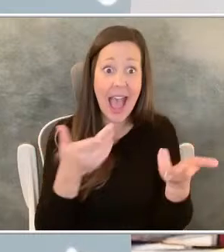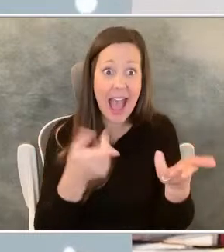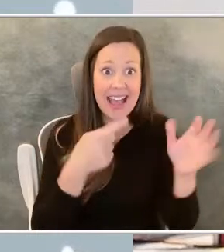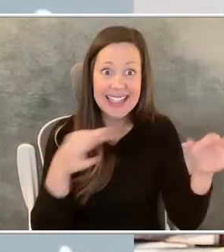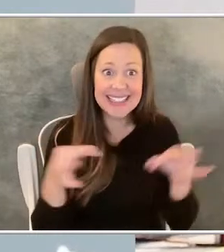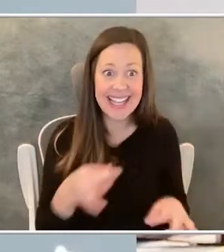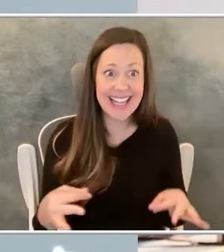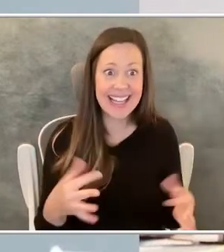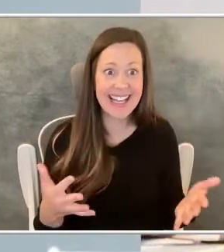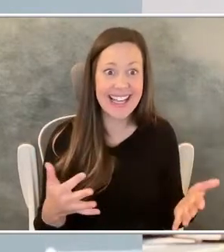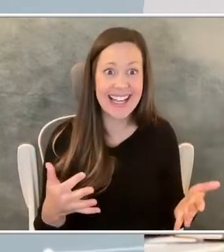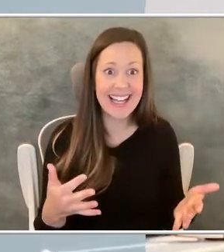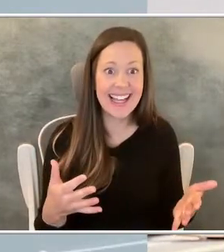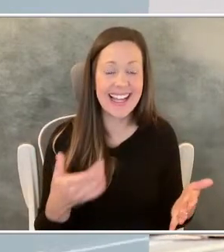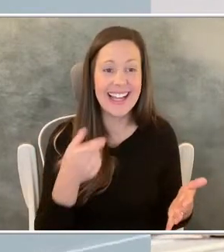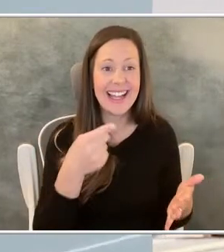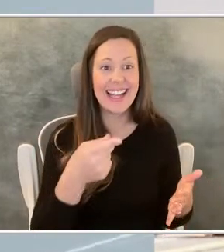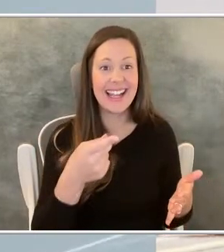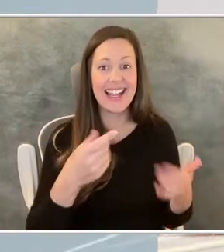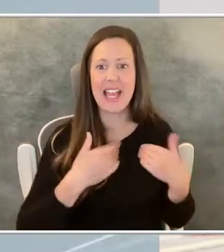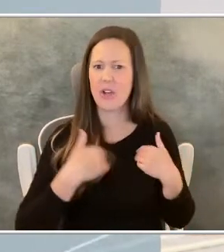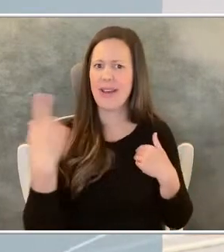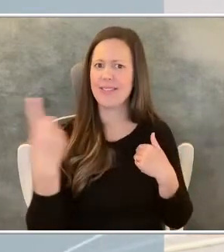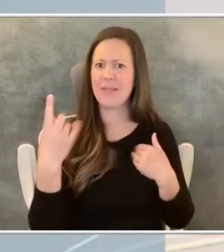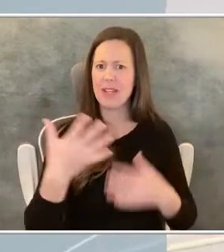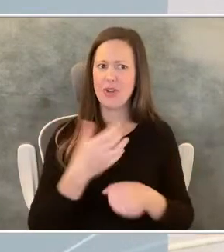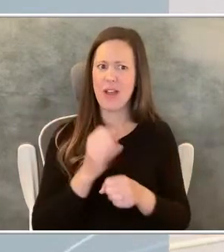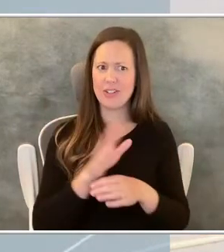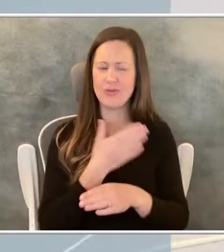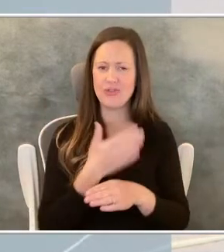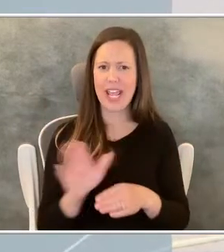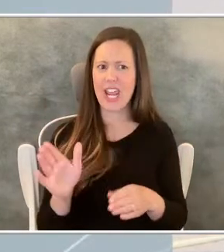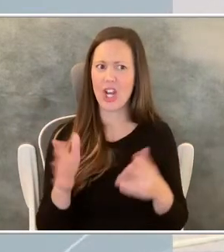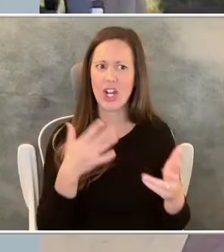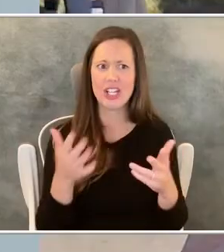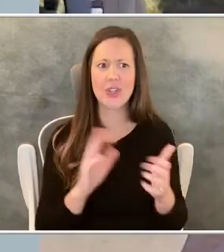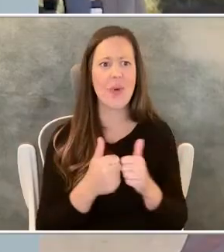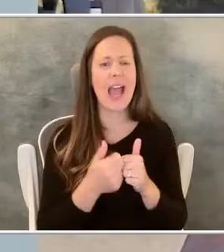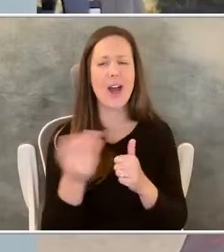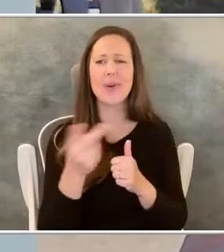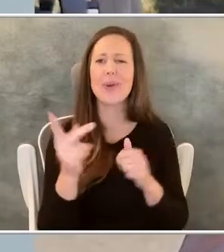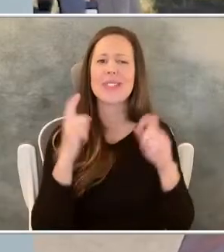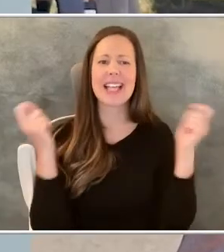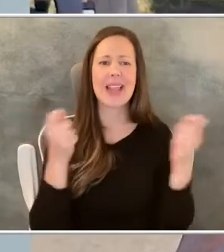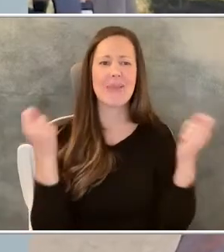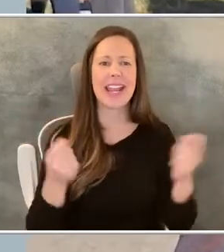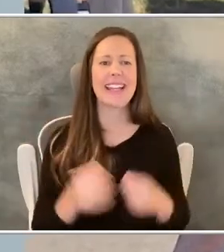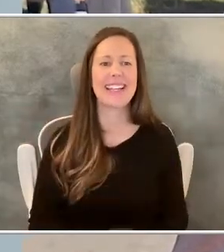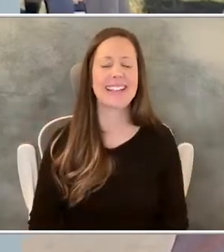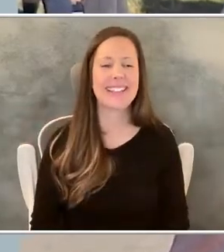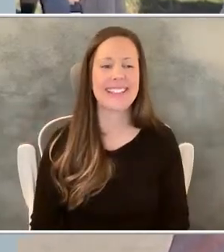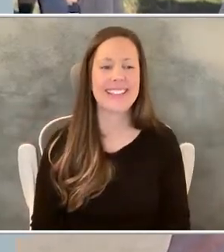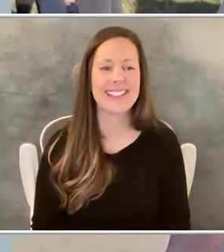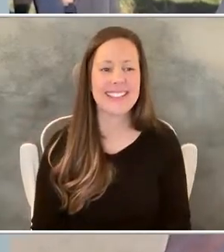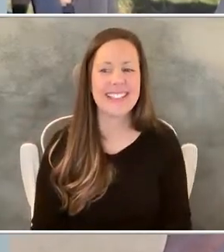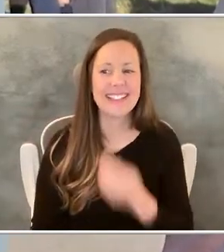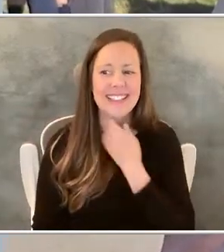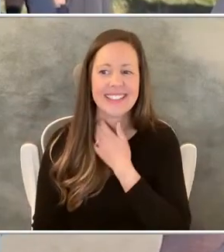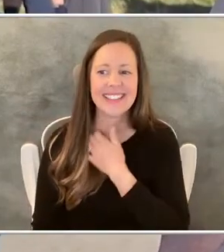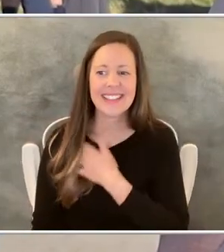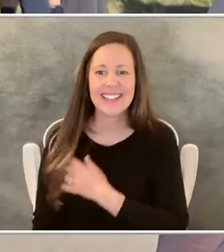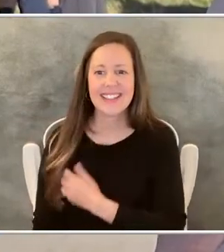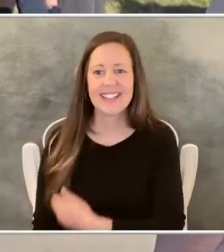tell me, you've got something that you've got to share. So tell us about how you guys celebrated. Tell us about these photos. So this is